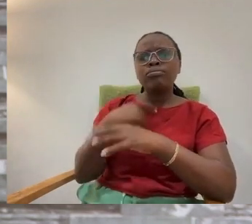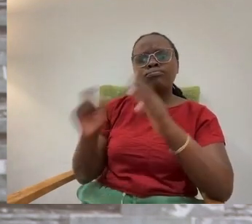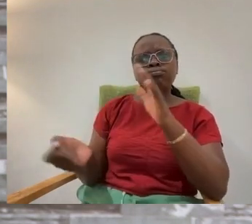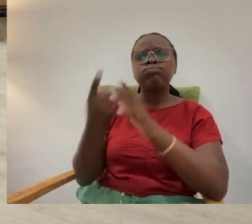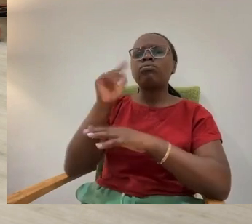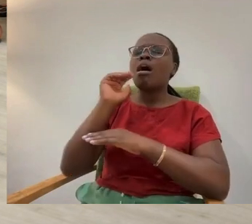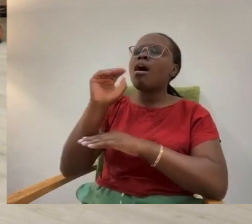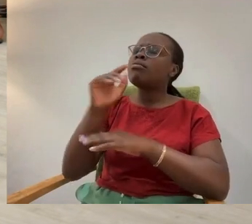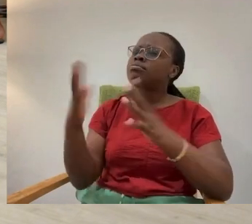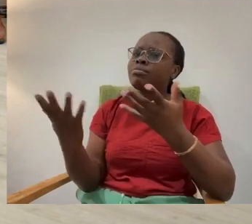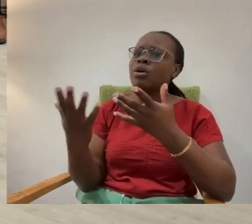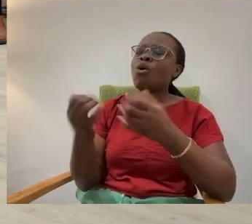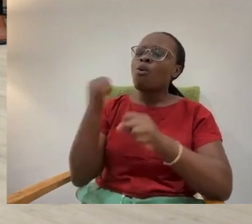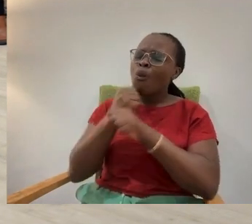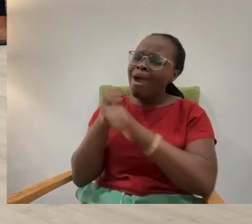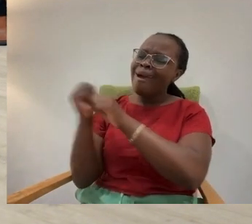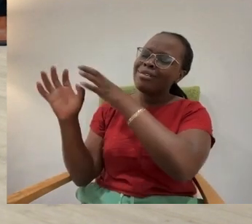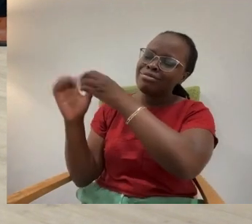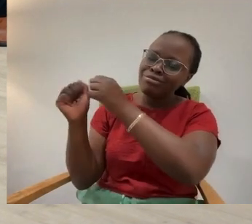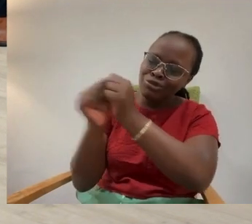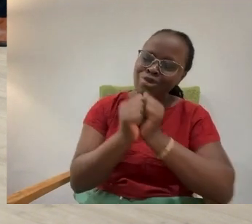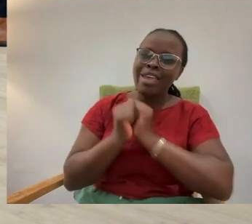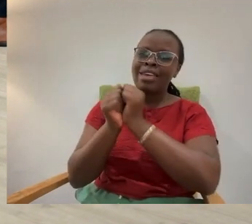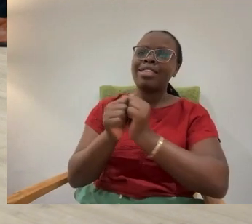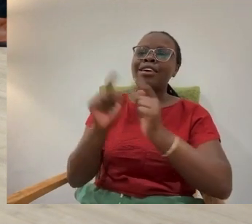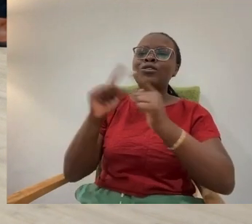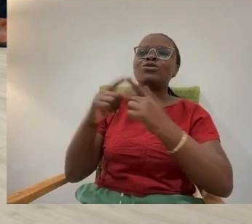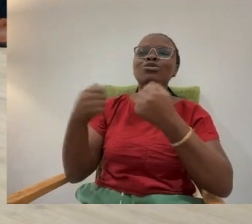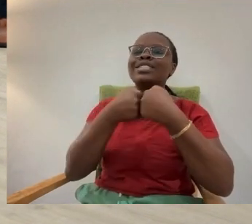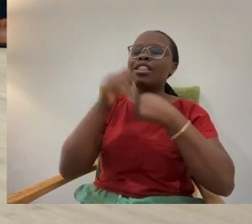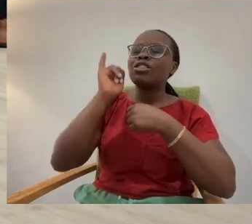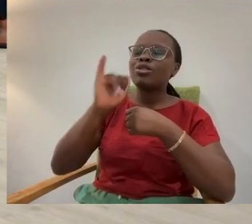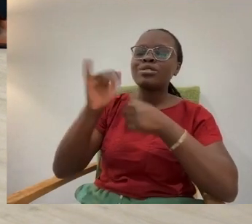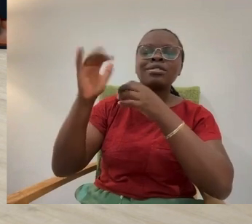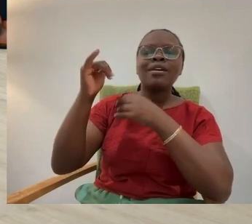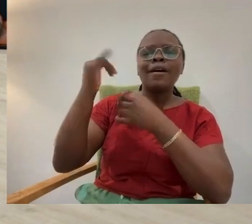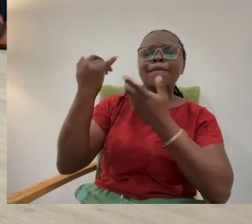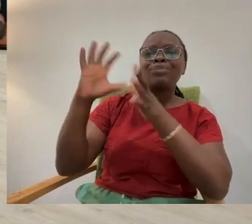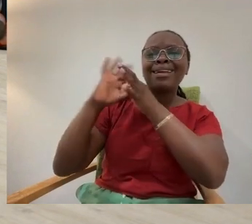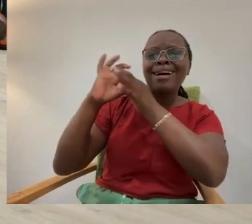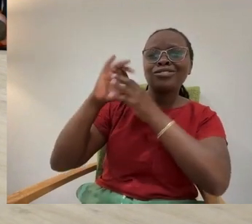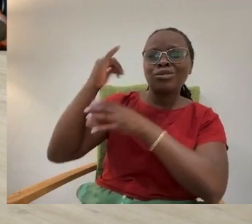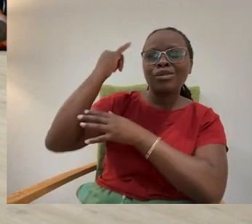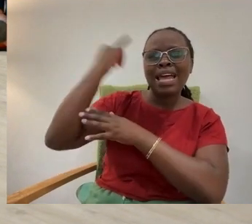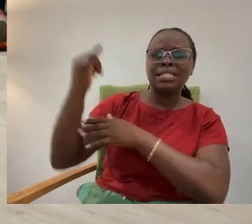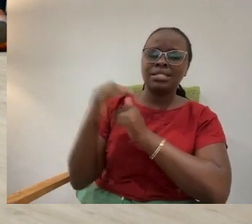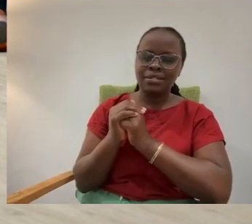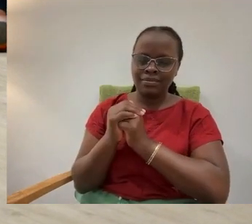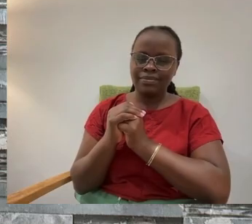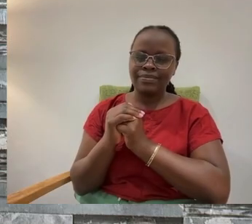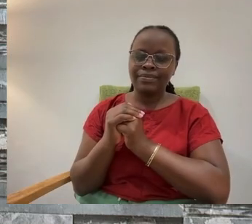working collaboratively, we challenge those circumstances and also got positive result out of it.